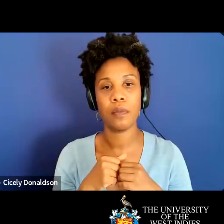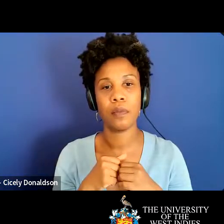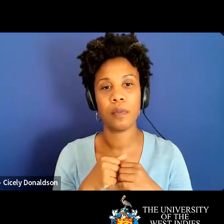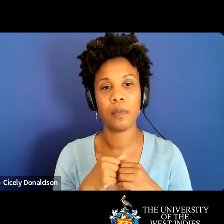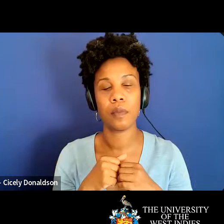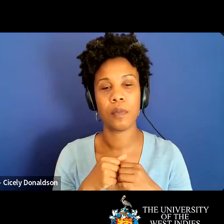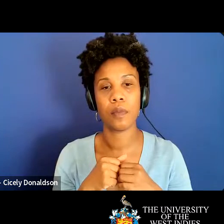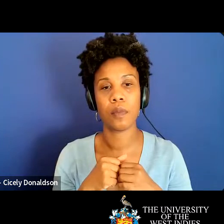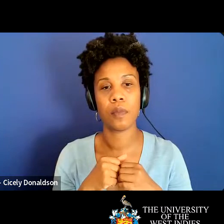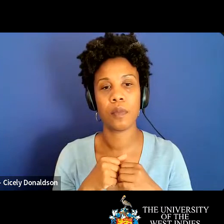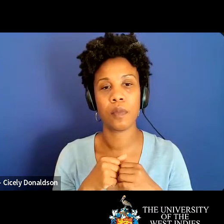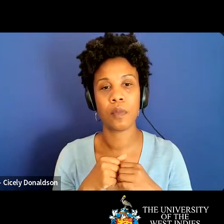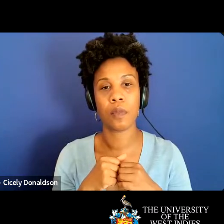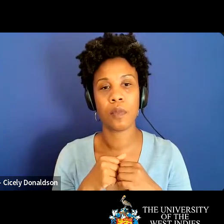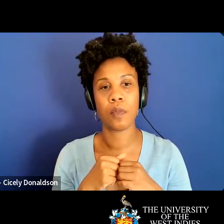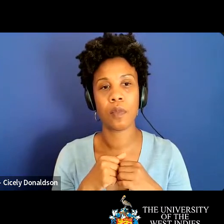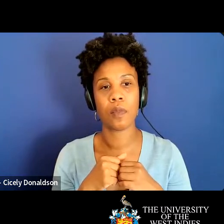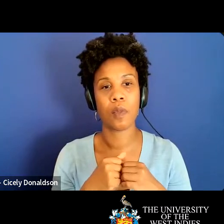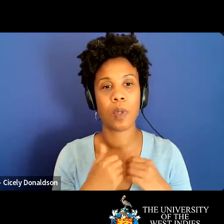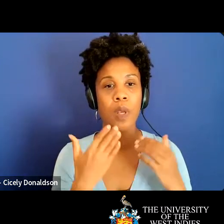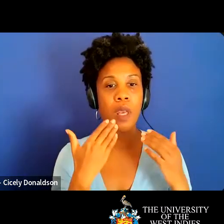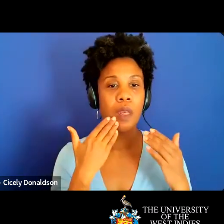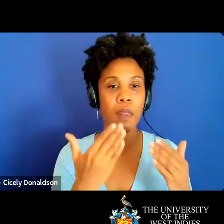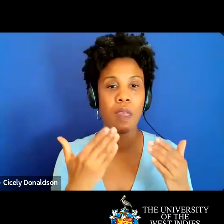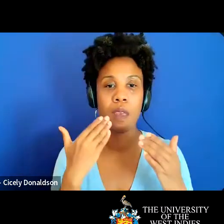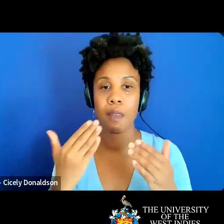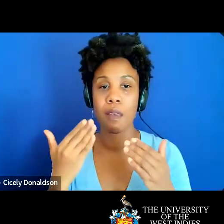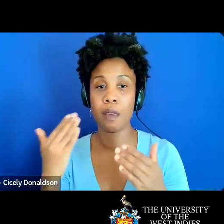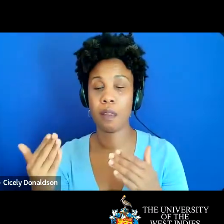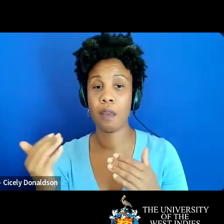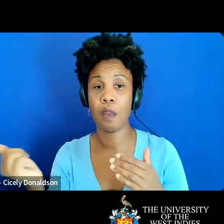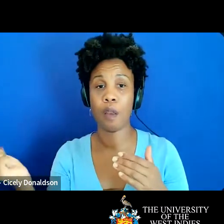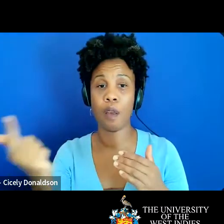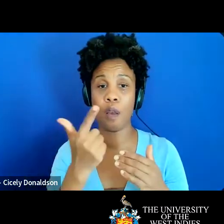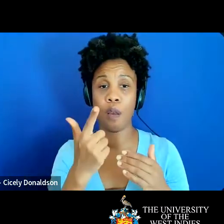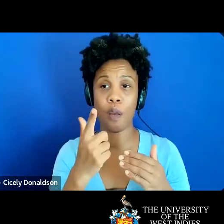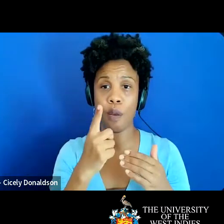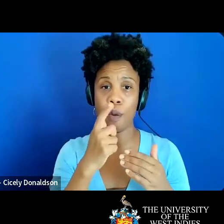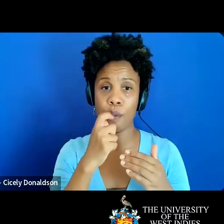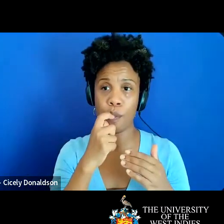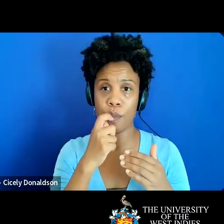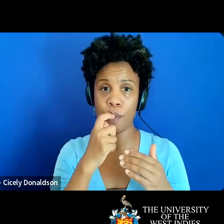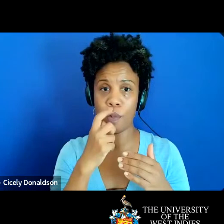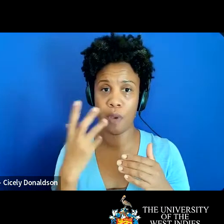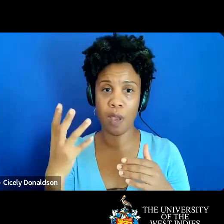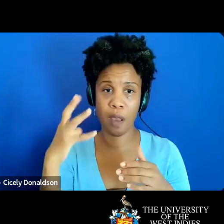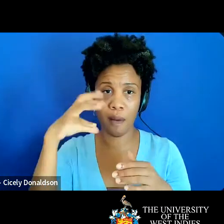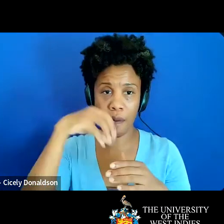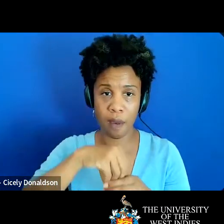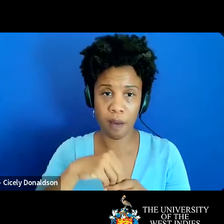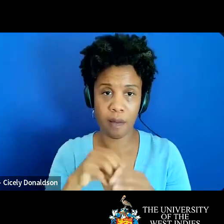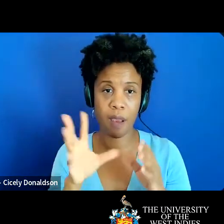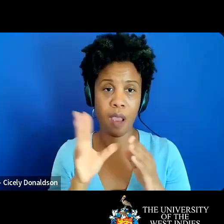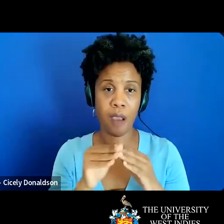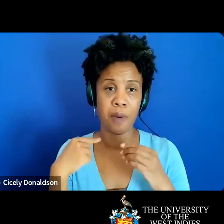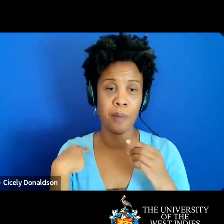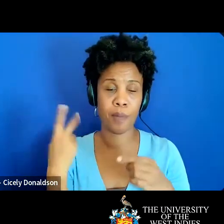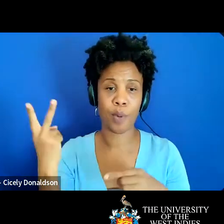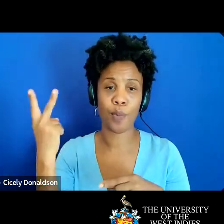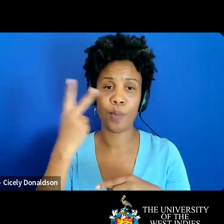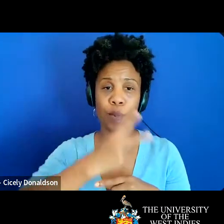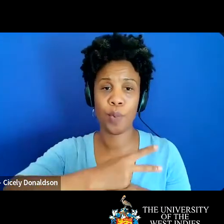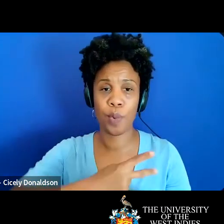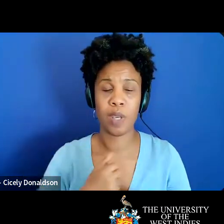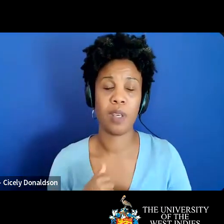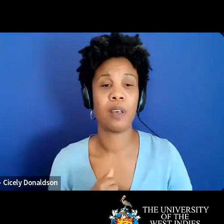individuals who contributed to the conference over the past 2 days. Extremely grateful